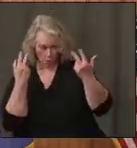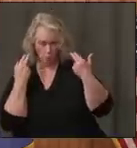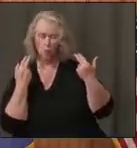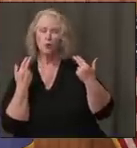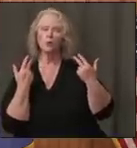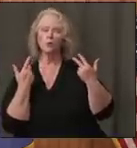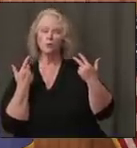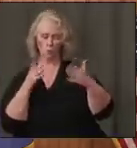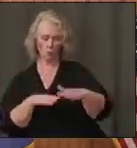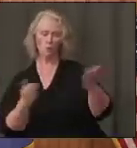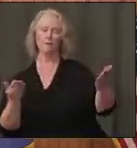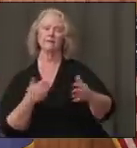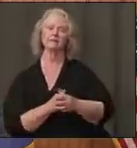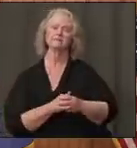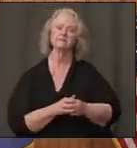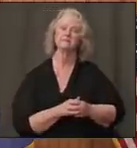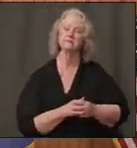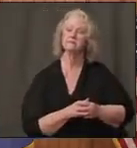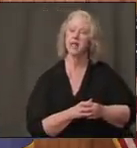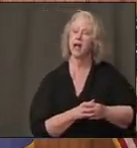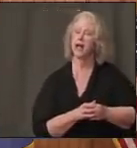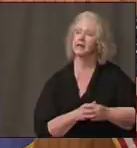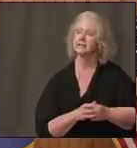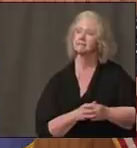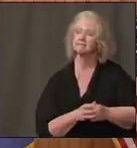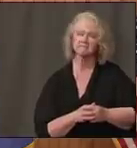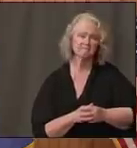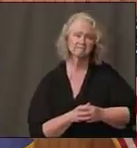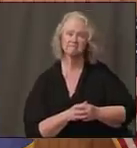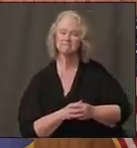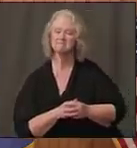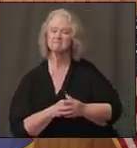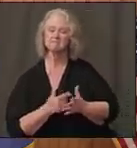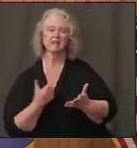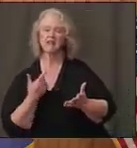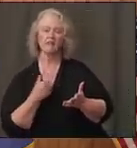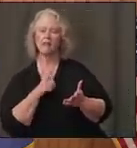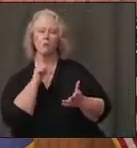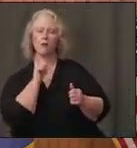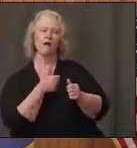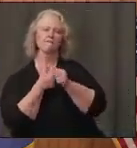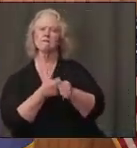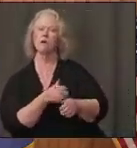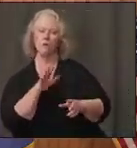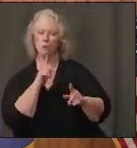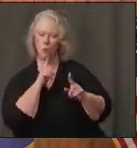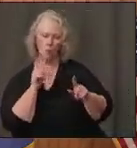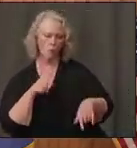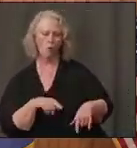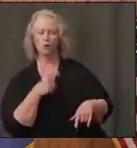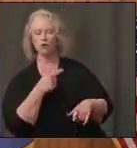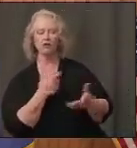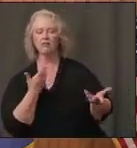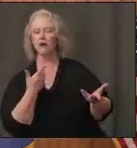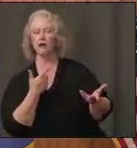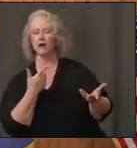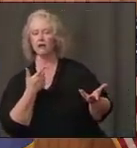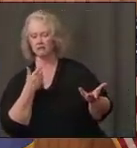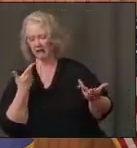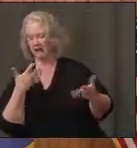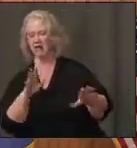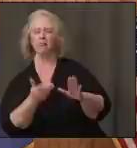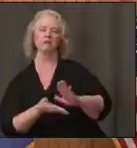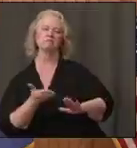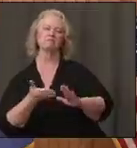reopen. Essentially, the idea would be to just not enforce the order, not cite the businesses, let them